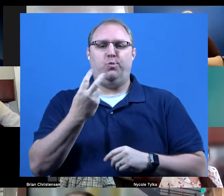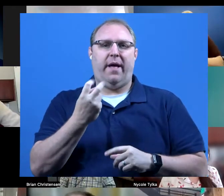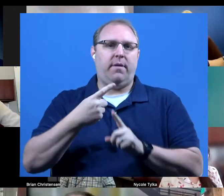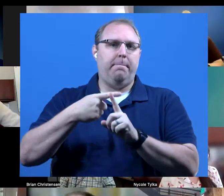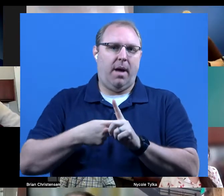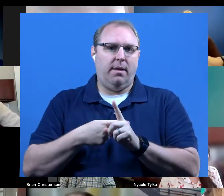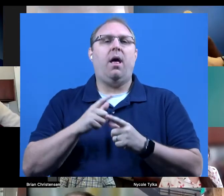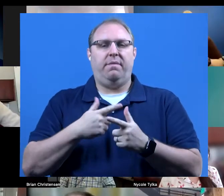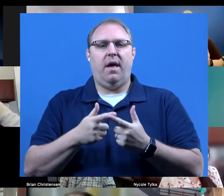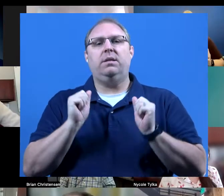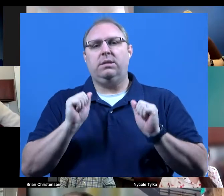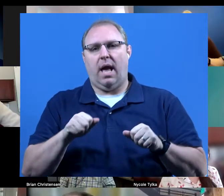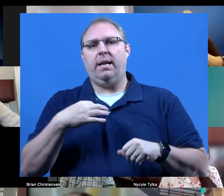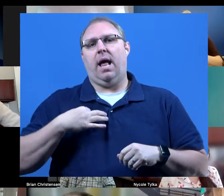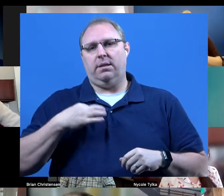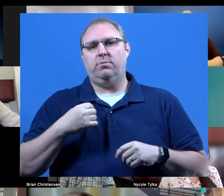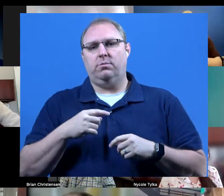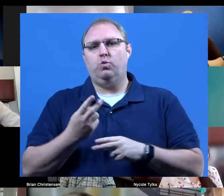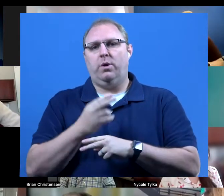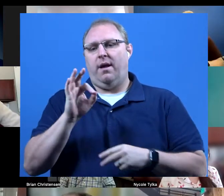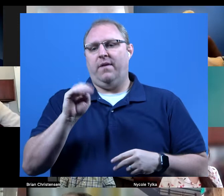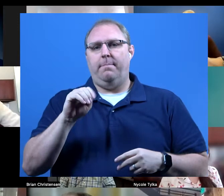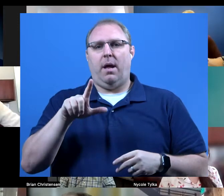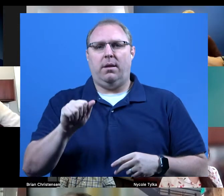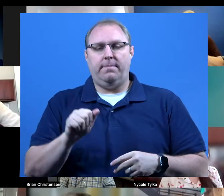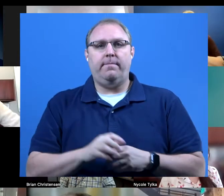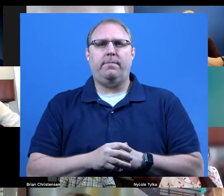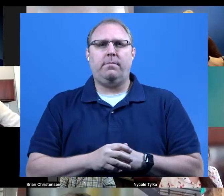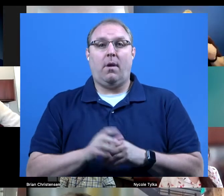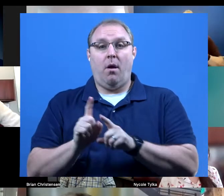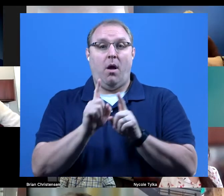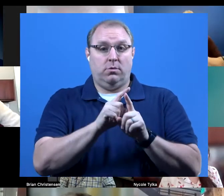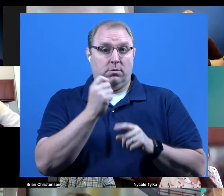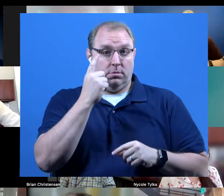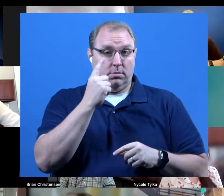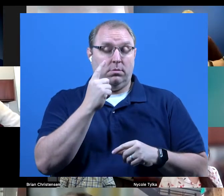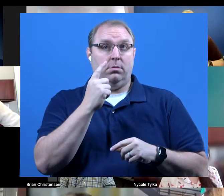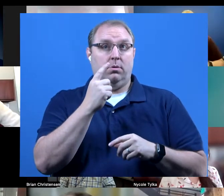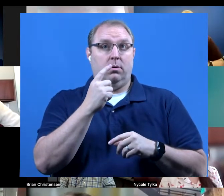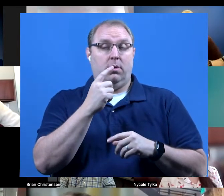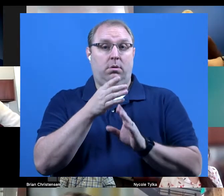1,250 hours within that last 12 months prior to taking FMLA. Also,